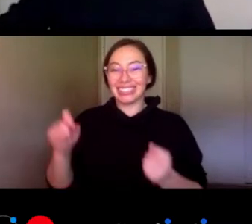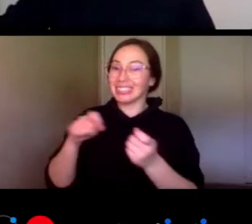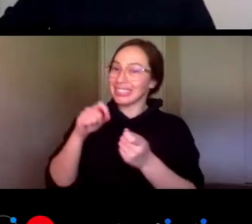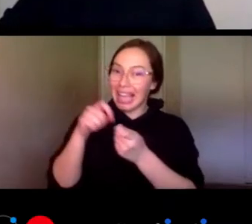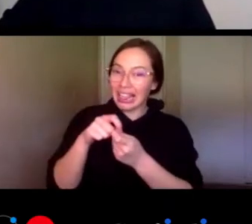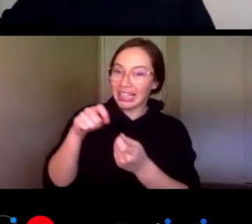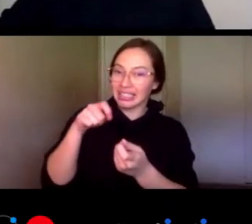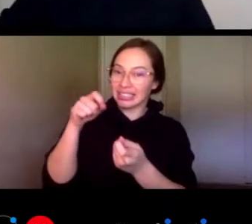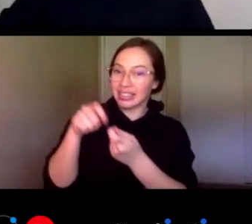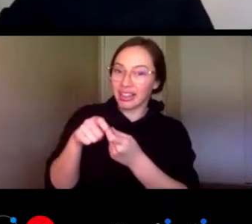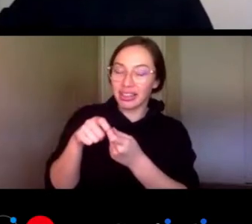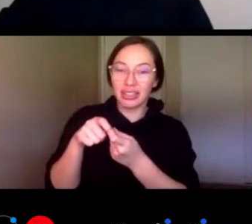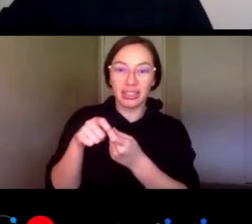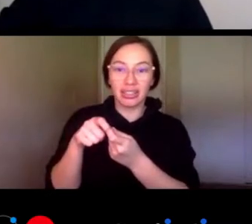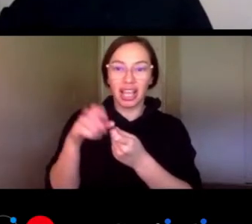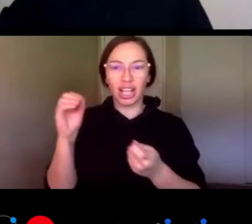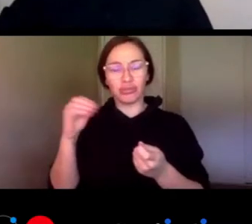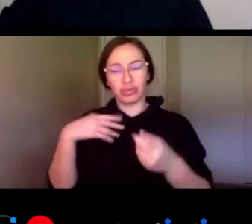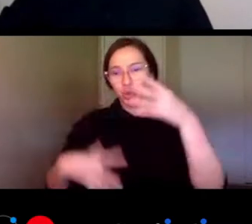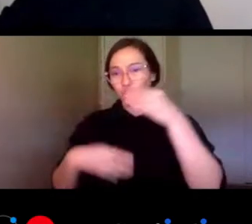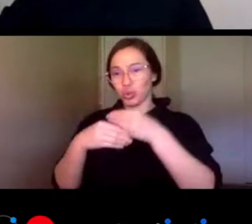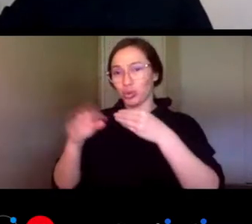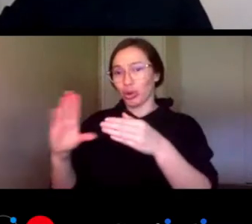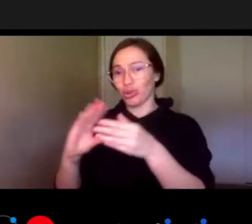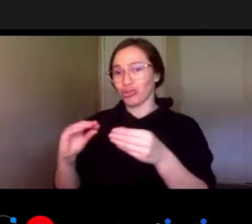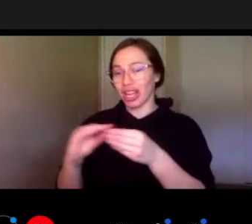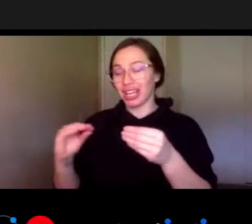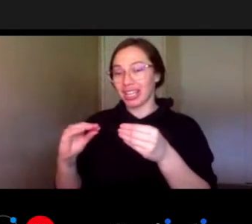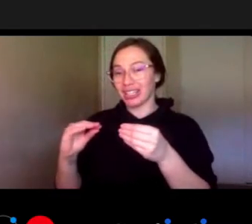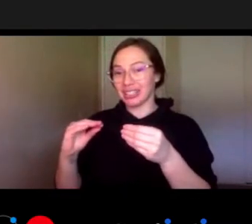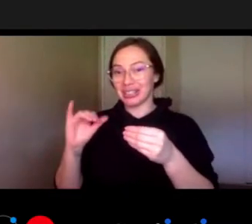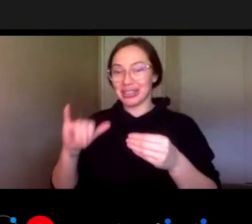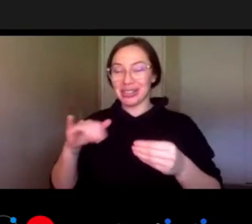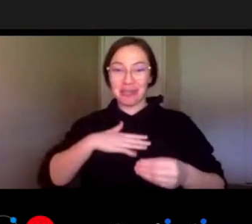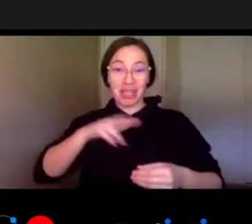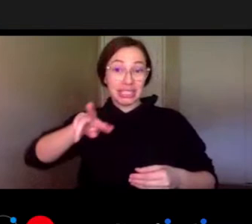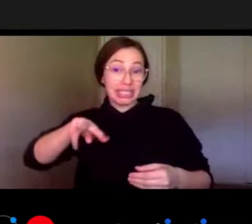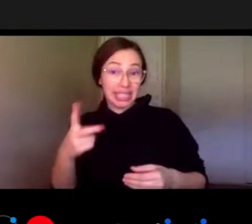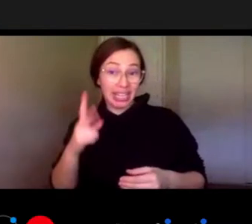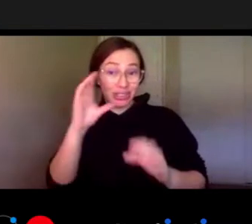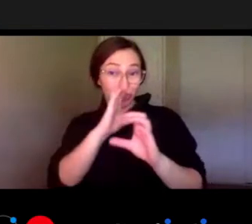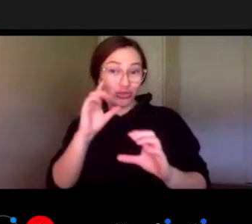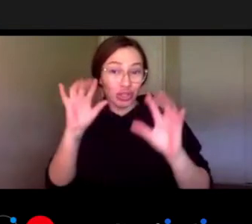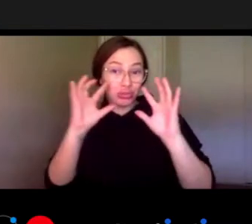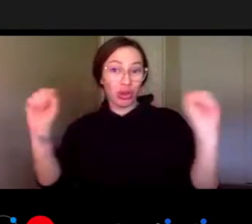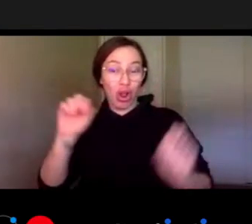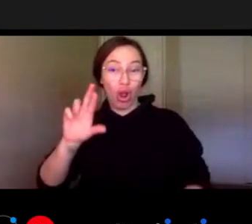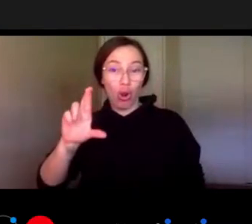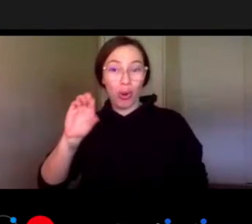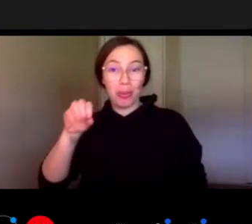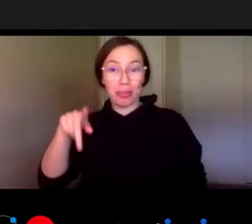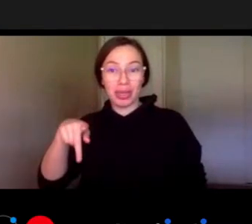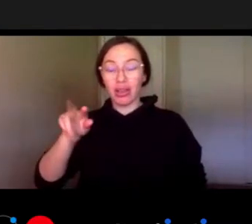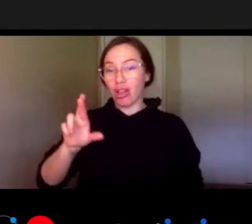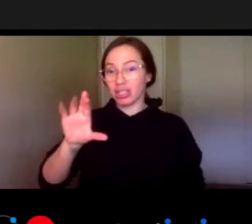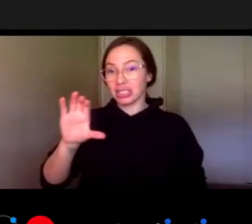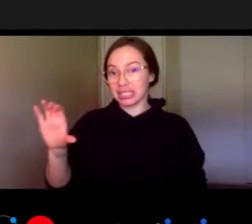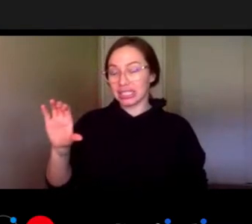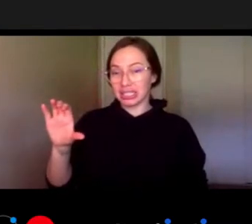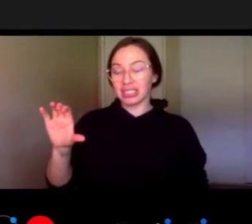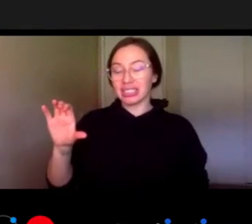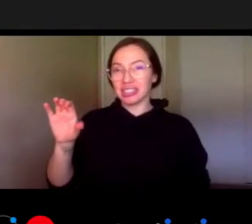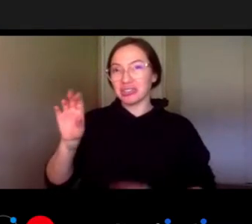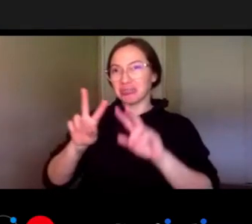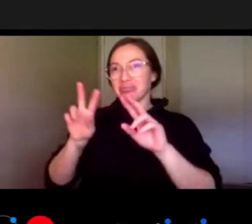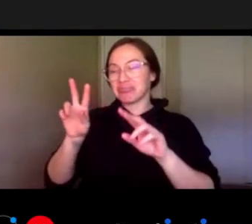Exactly. Alan, and to your credit, I'm just completing my second search for a superintendent for an ROPRC. I'm working with CryROP now. I